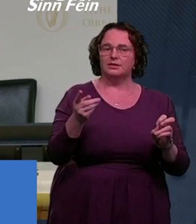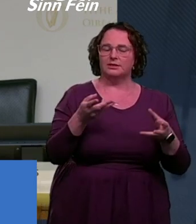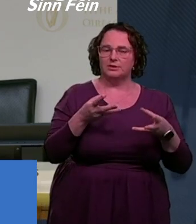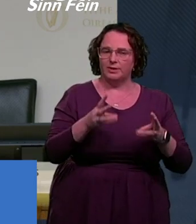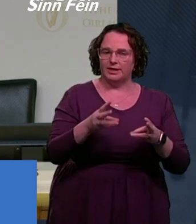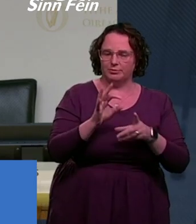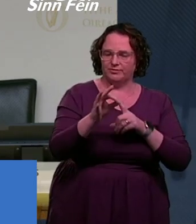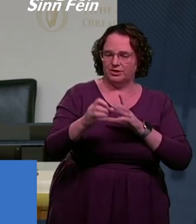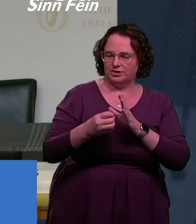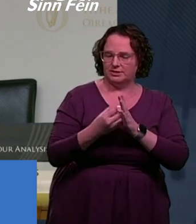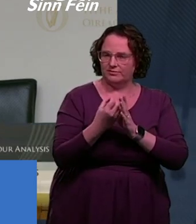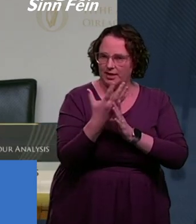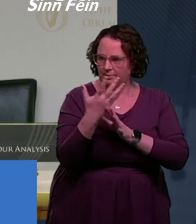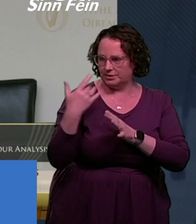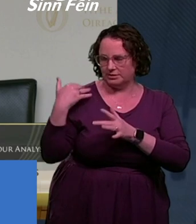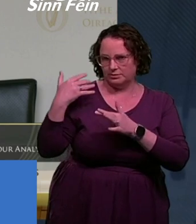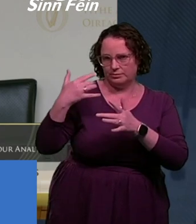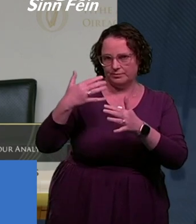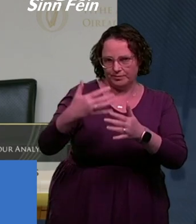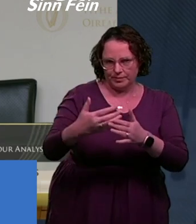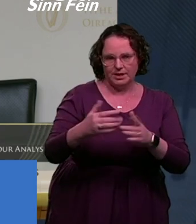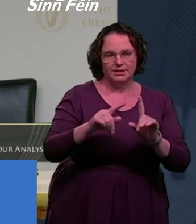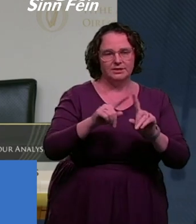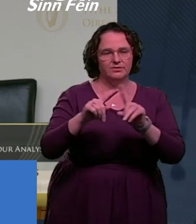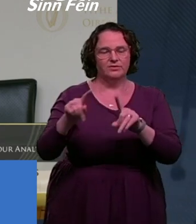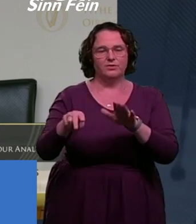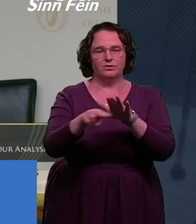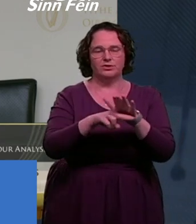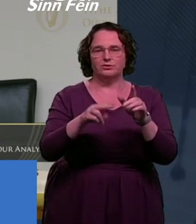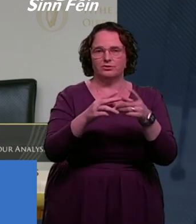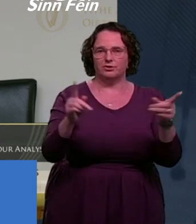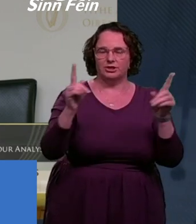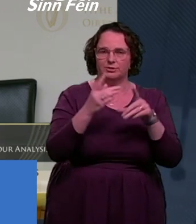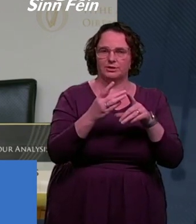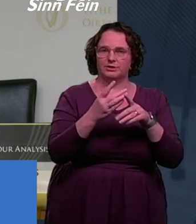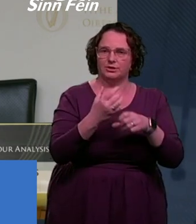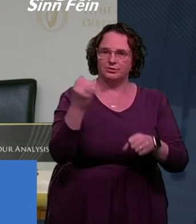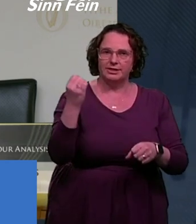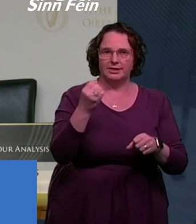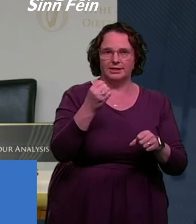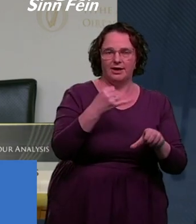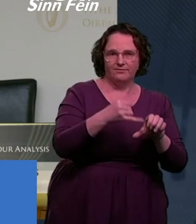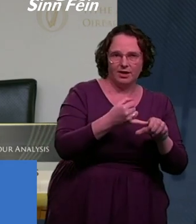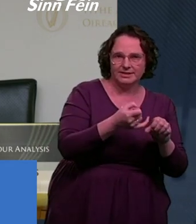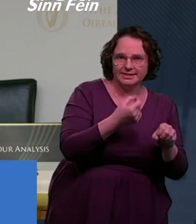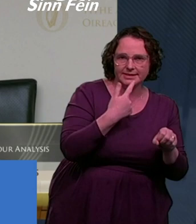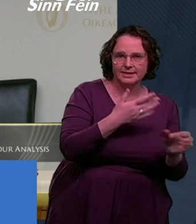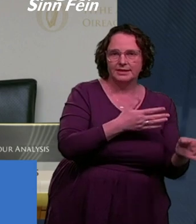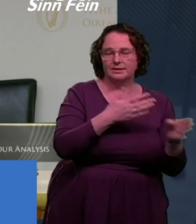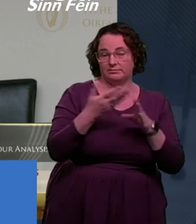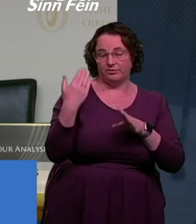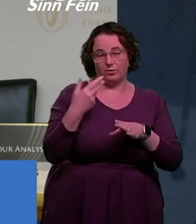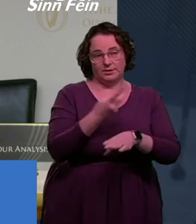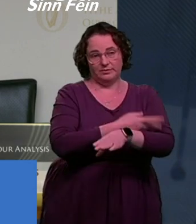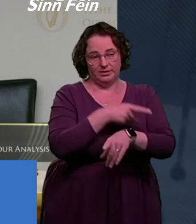that people with different undergraduate degrees in nursing, social care, pharmacy, I've supervised a pharmacist in the